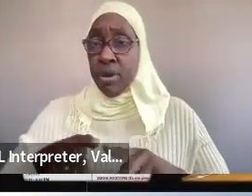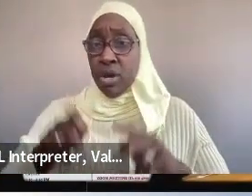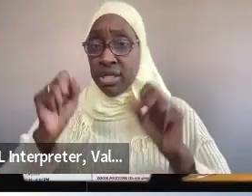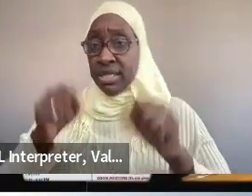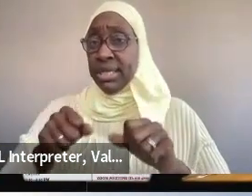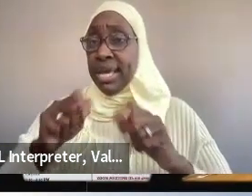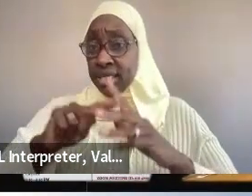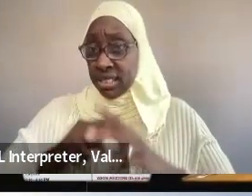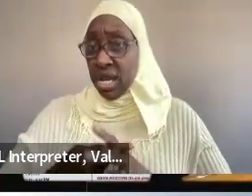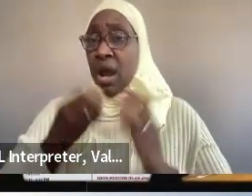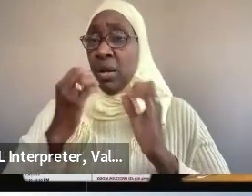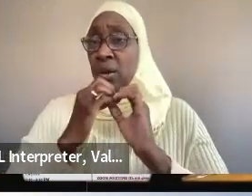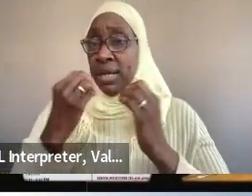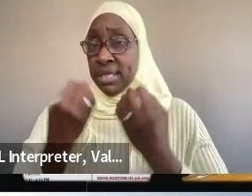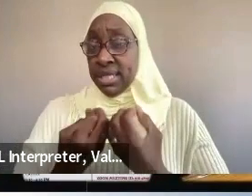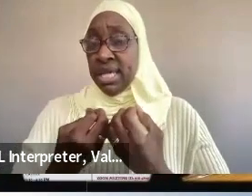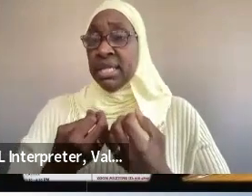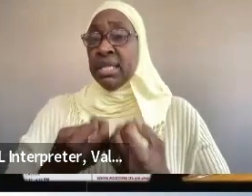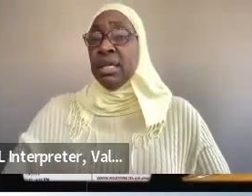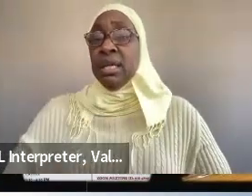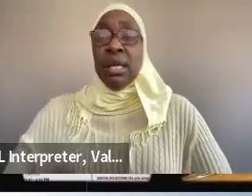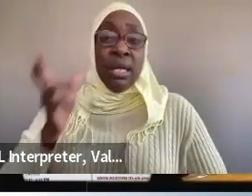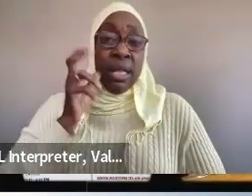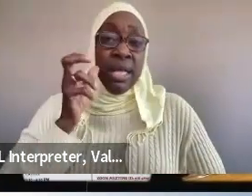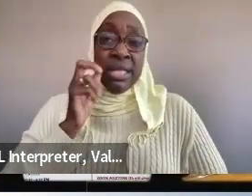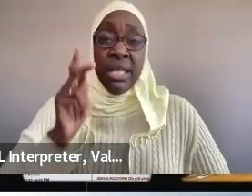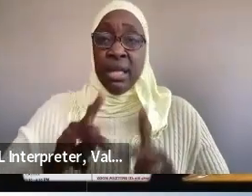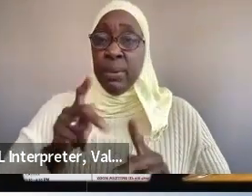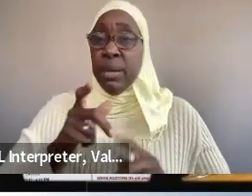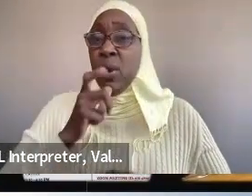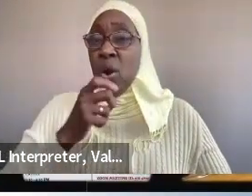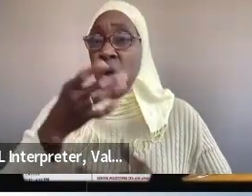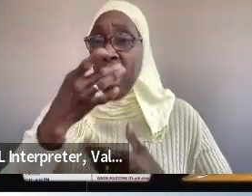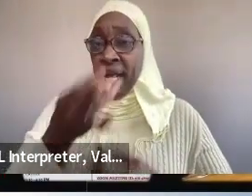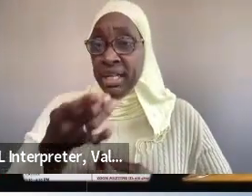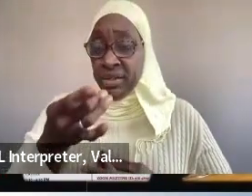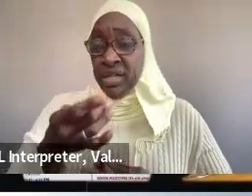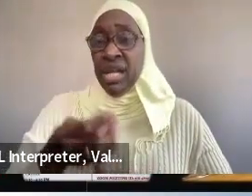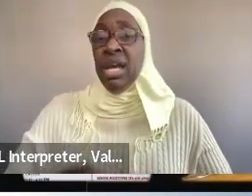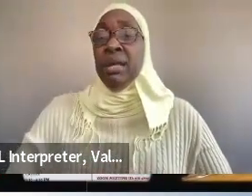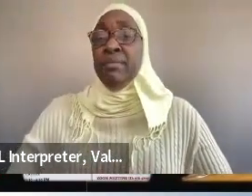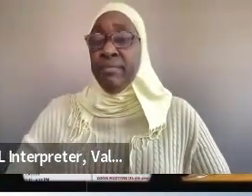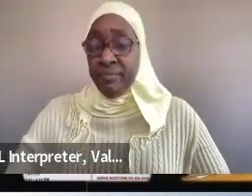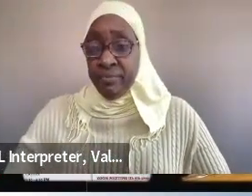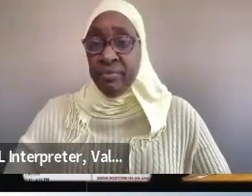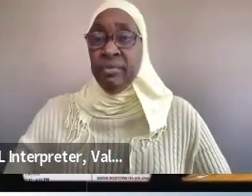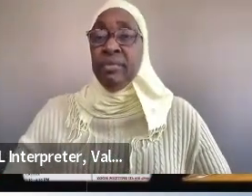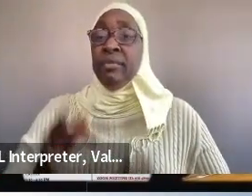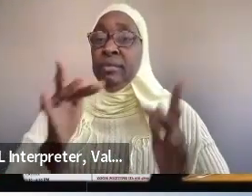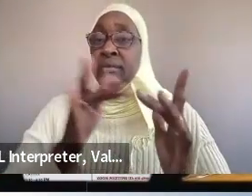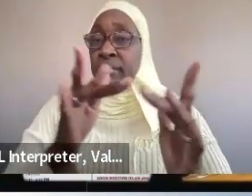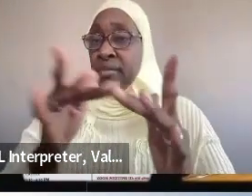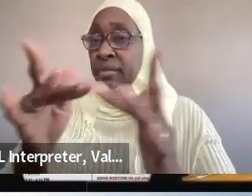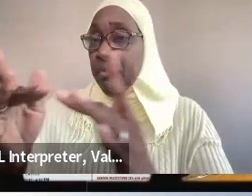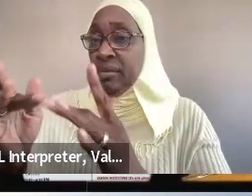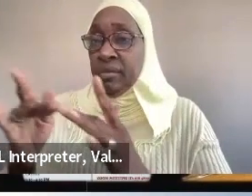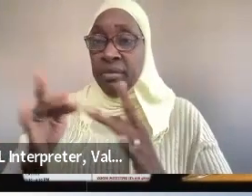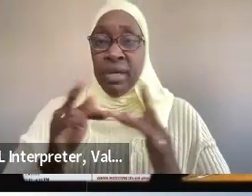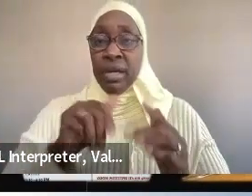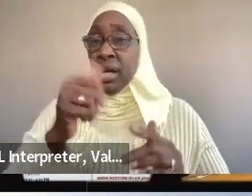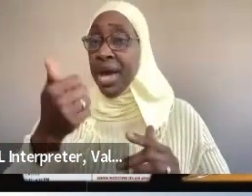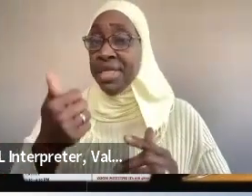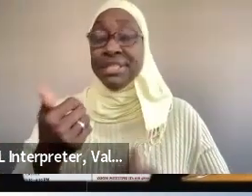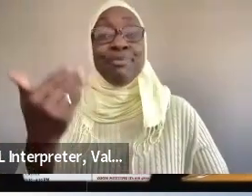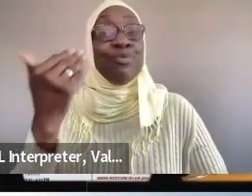the initiative, take help, listen to the people who are interested in it, reach out to others, and know your audience, just like how I